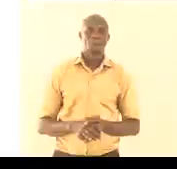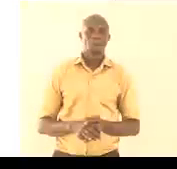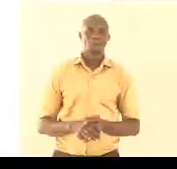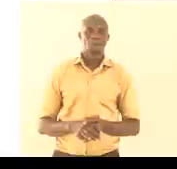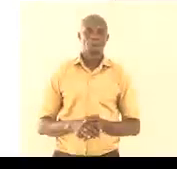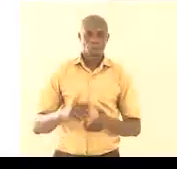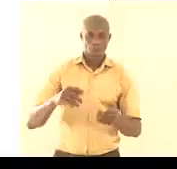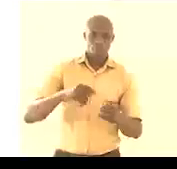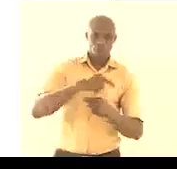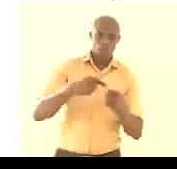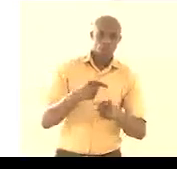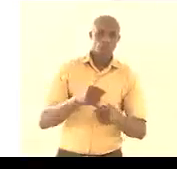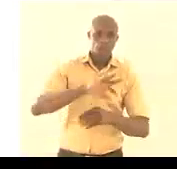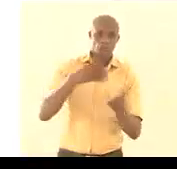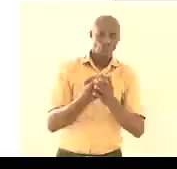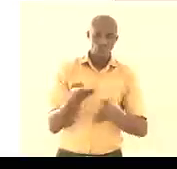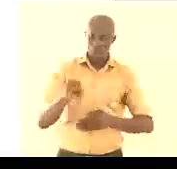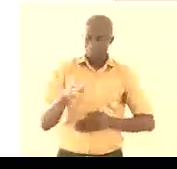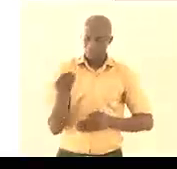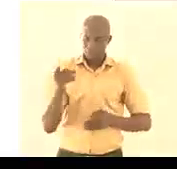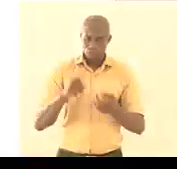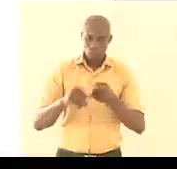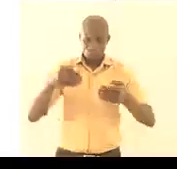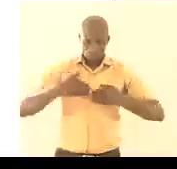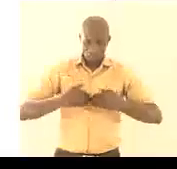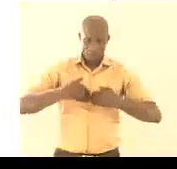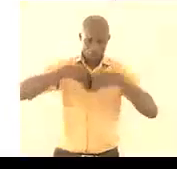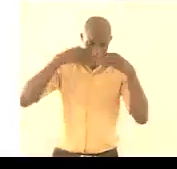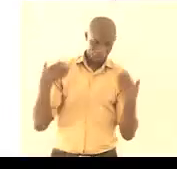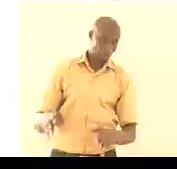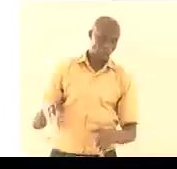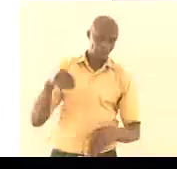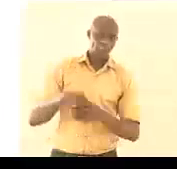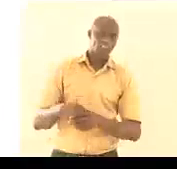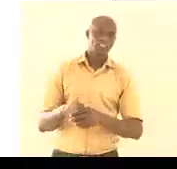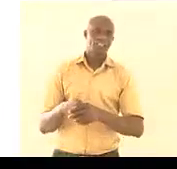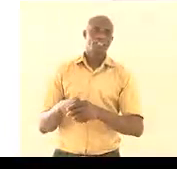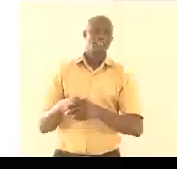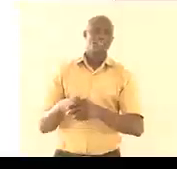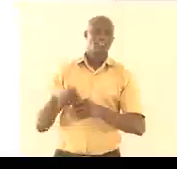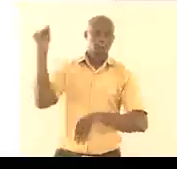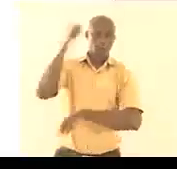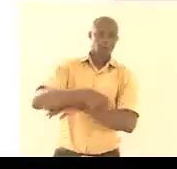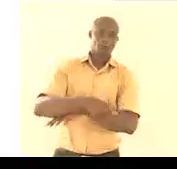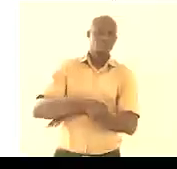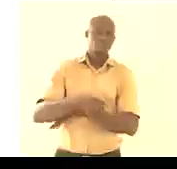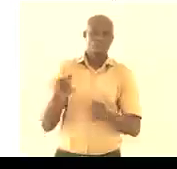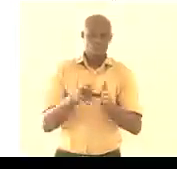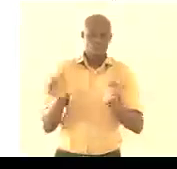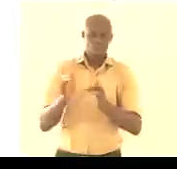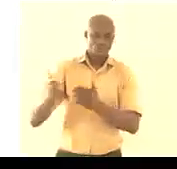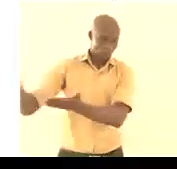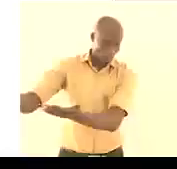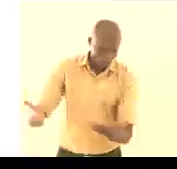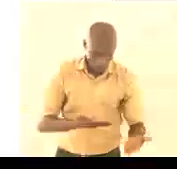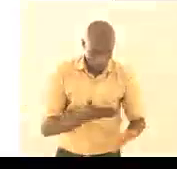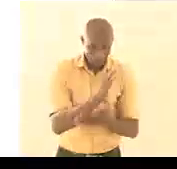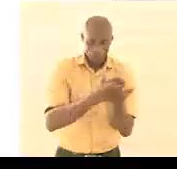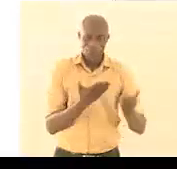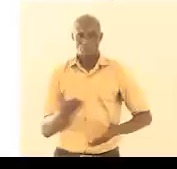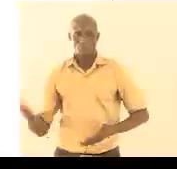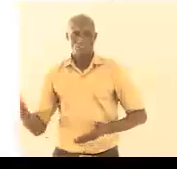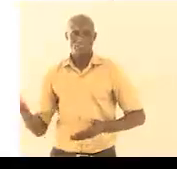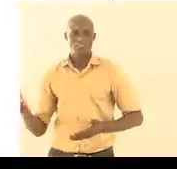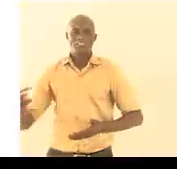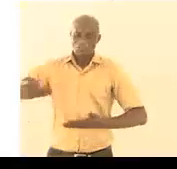risen Christ. When all seemed to have ended in defeat and humiliation, Jesus brought